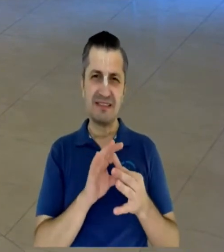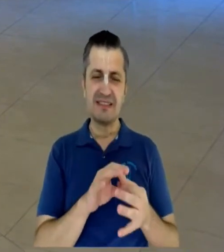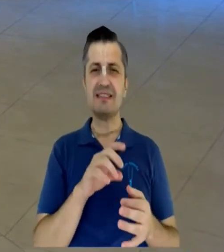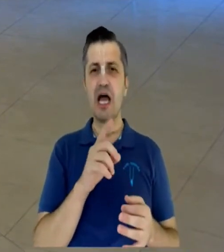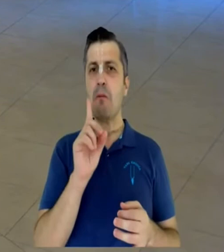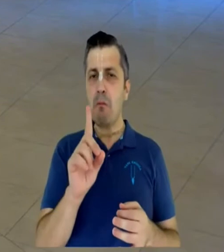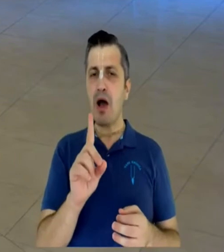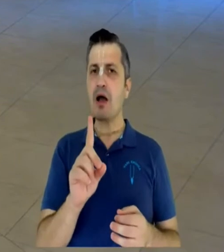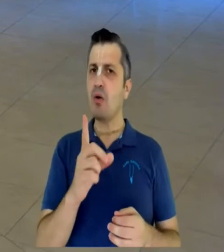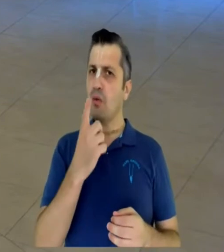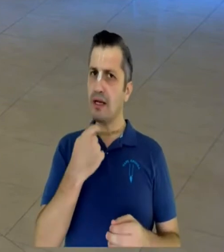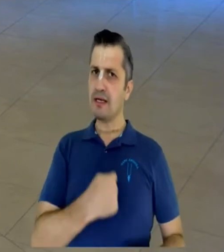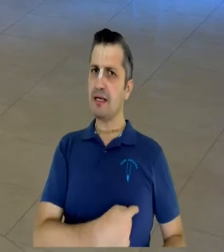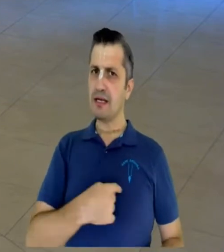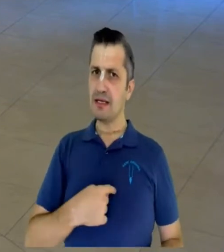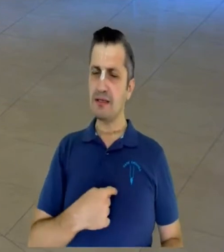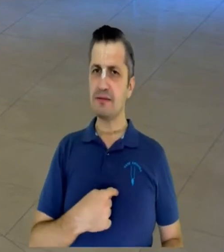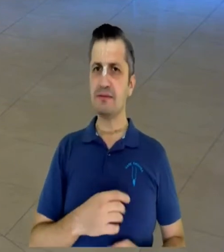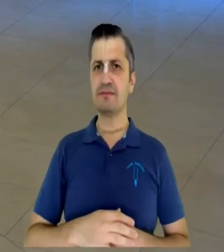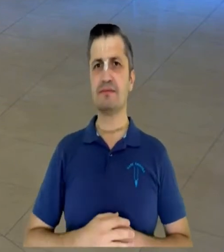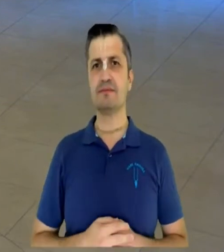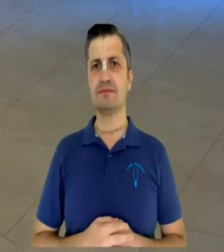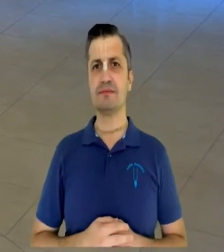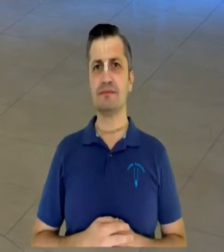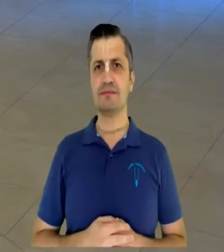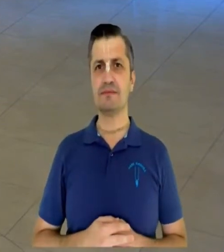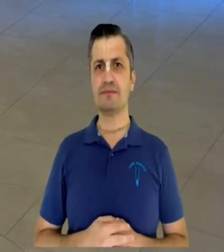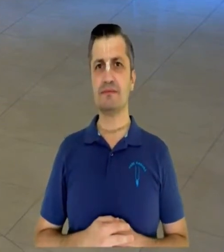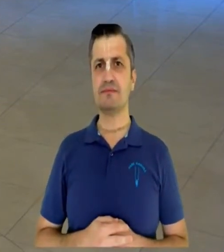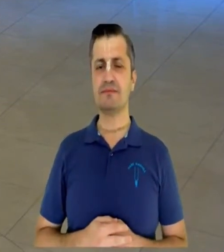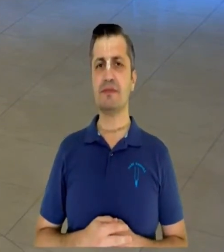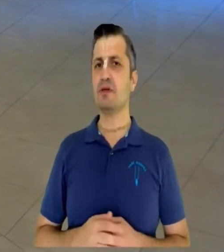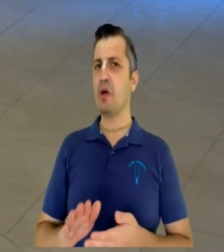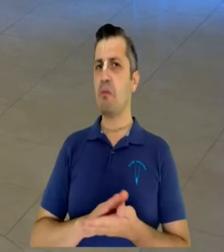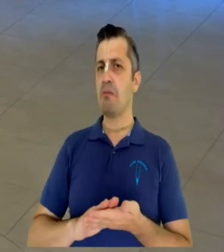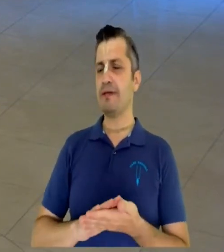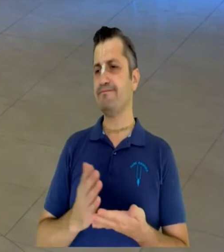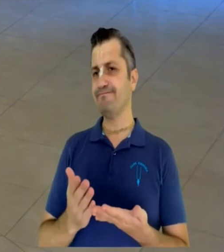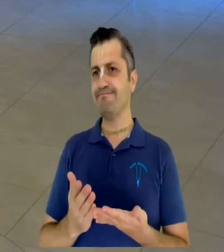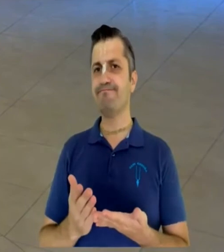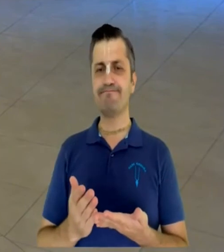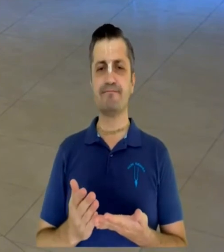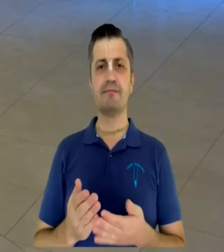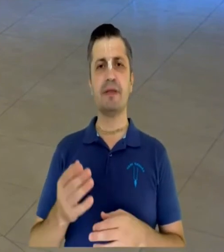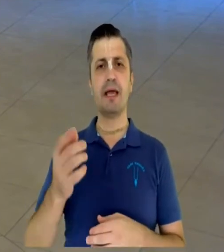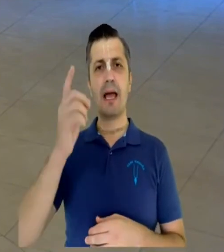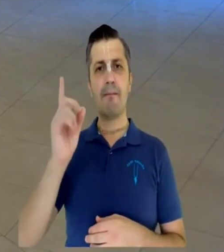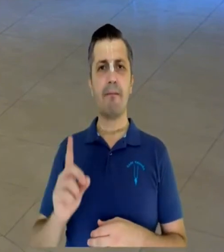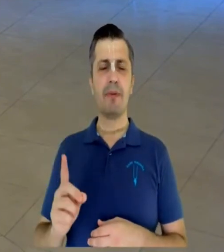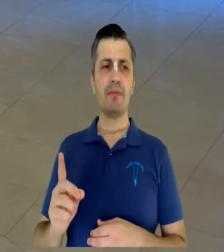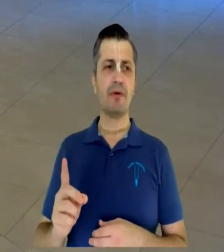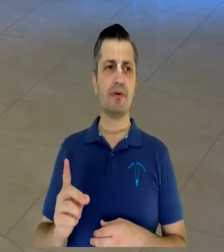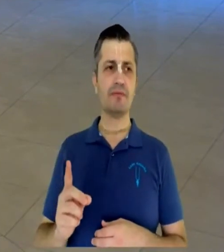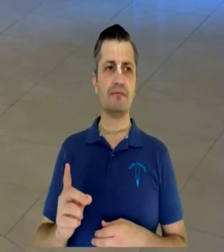like meat eating and intoxication are just taken for granted, but people are still have somewhat truthfulness,